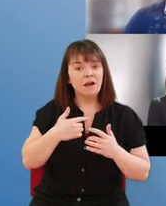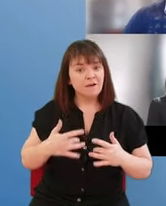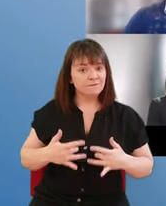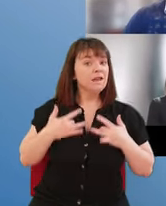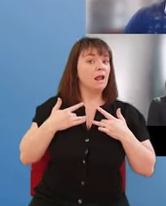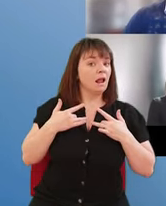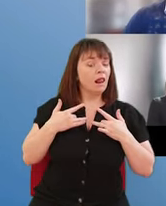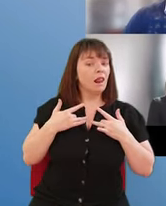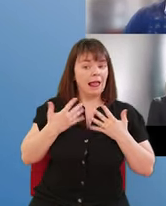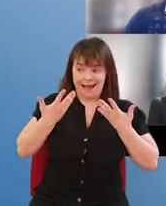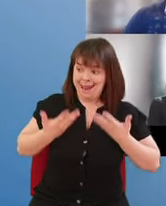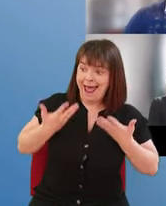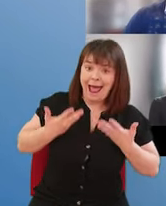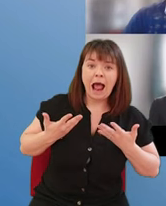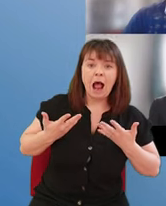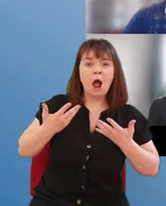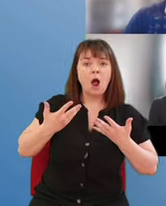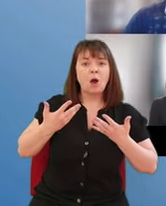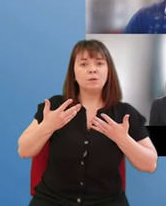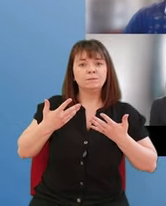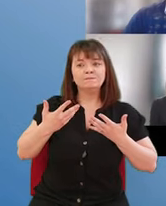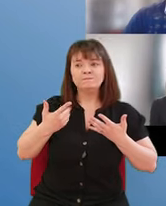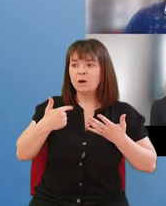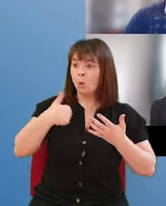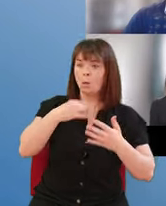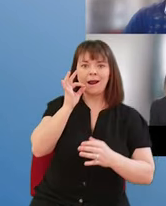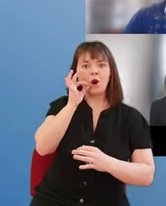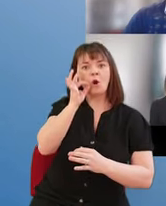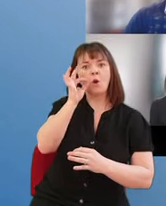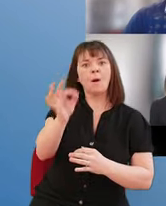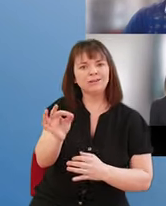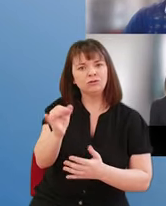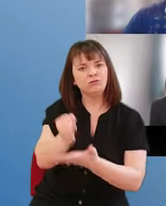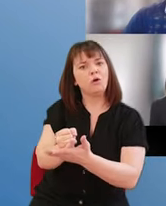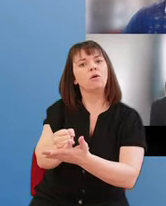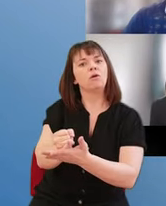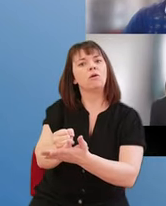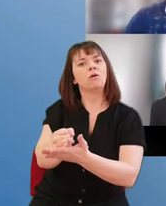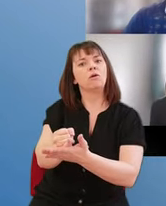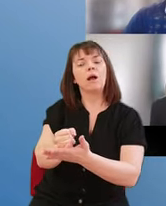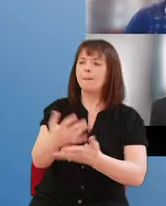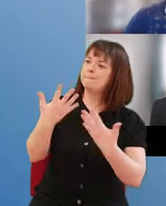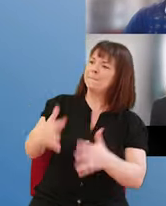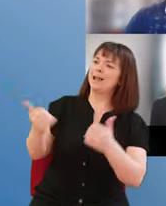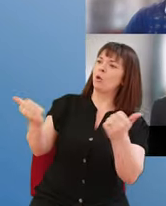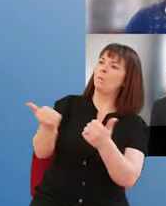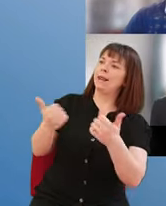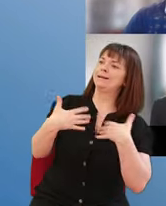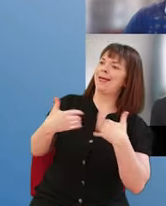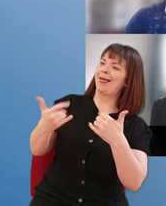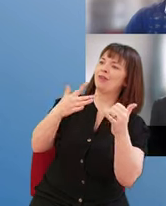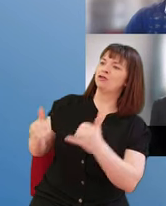health checks, but what difference have we made to this population, and how do